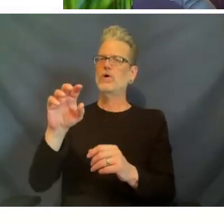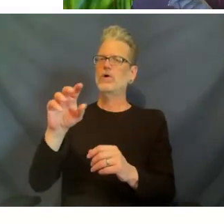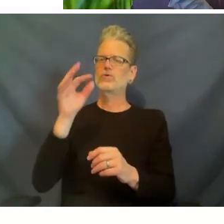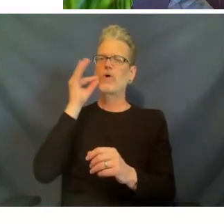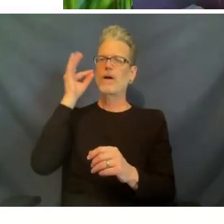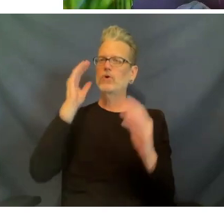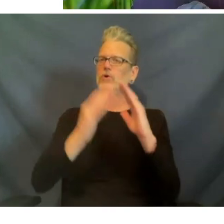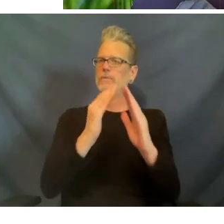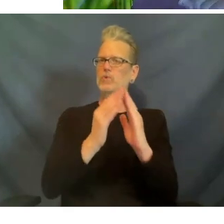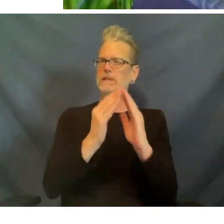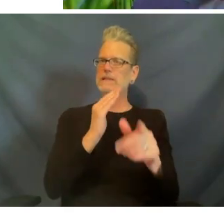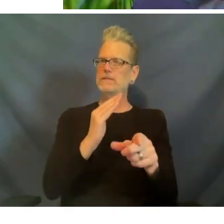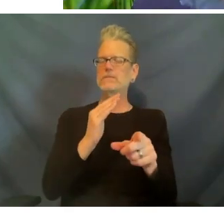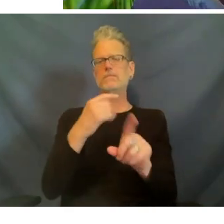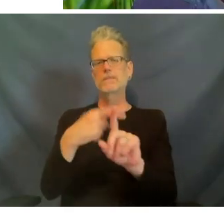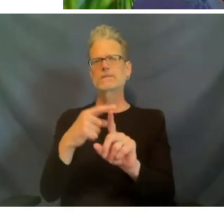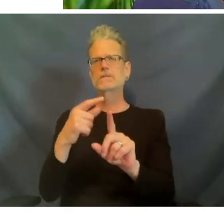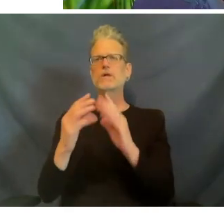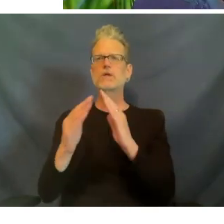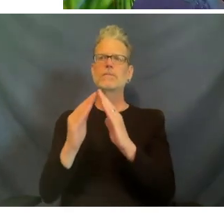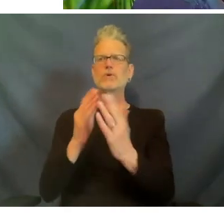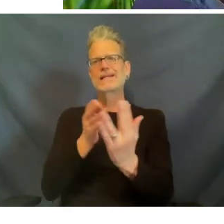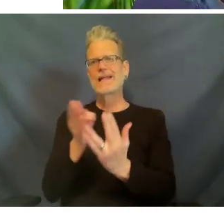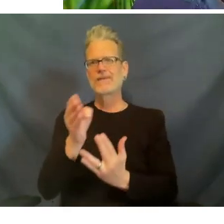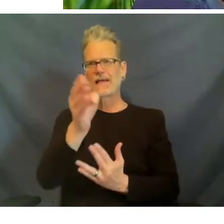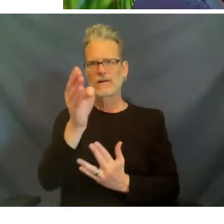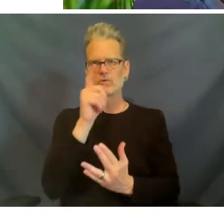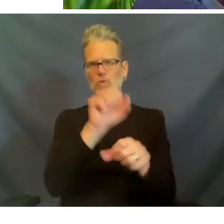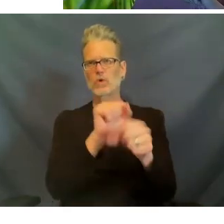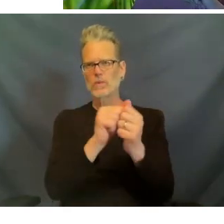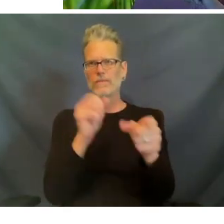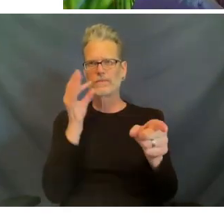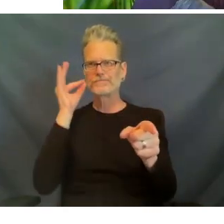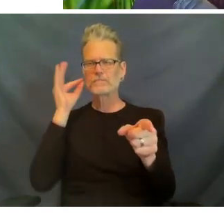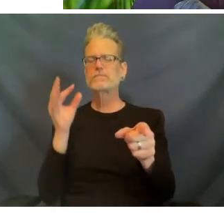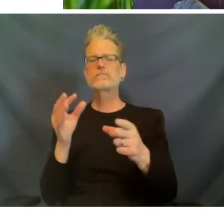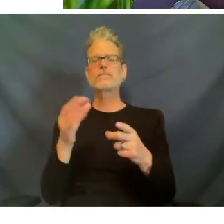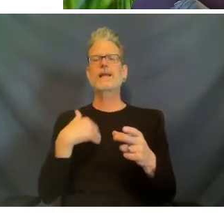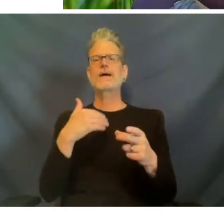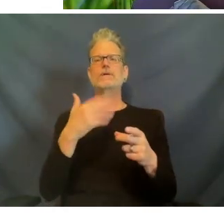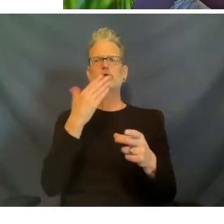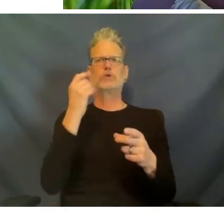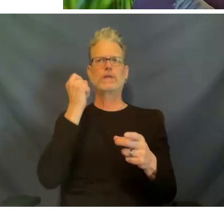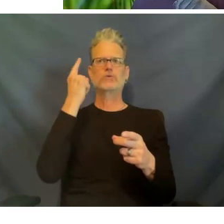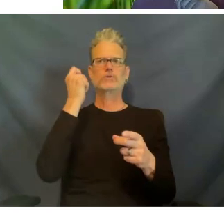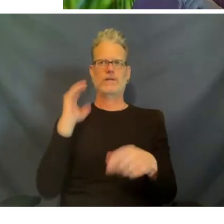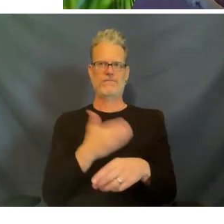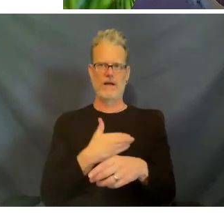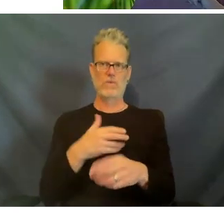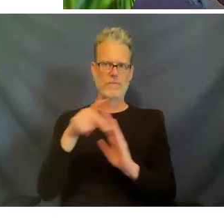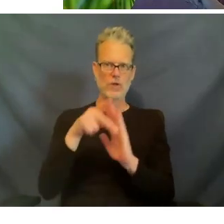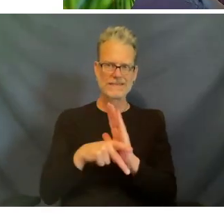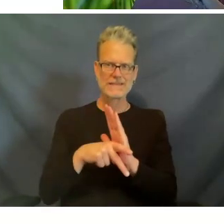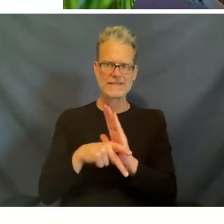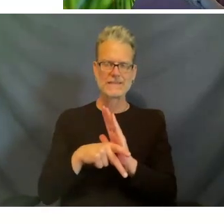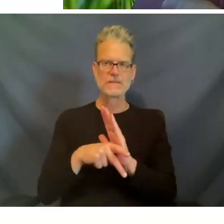also those community navigators who are serving tribal communities is to have a good understanding not only of our policy on tribal consultation, but